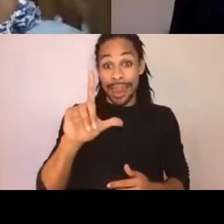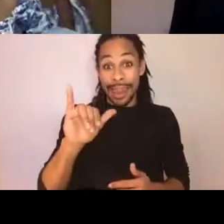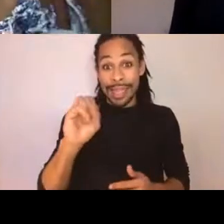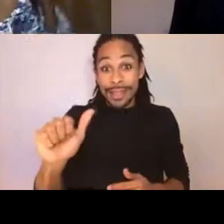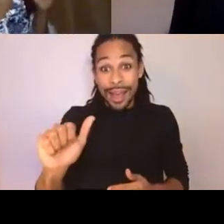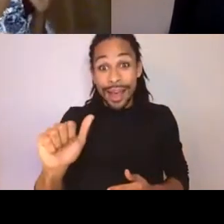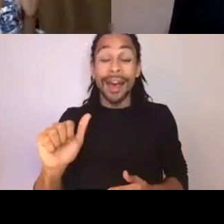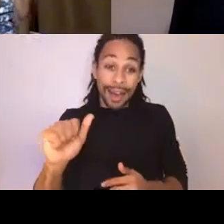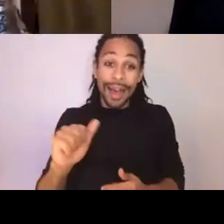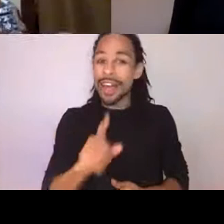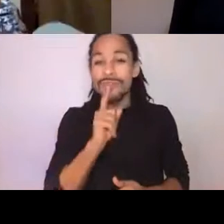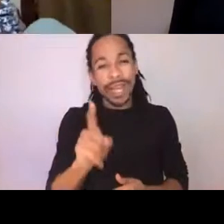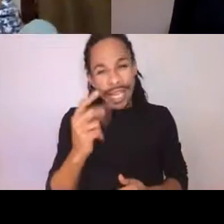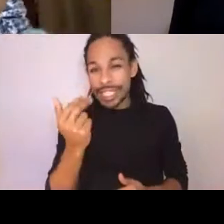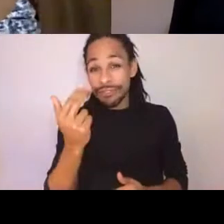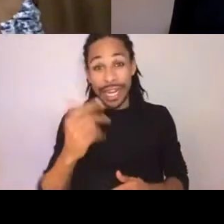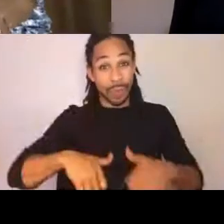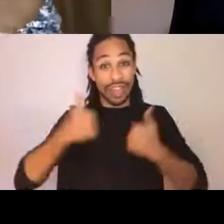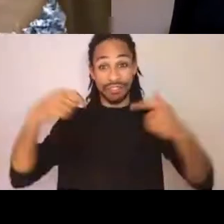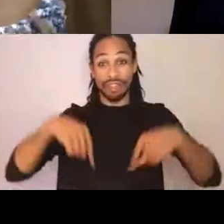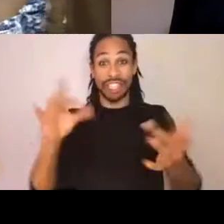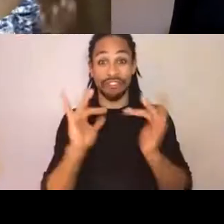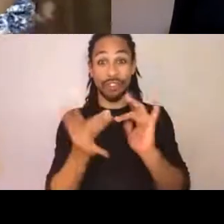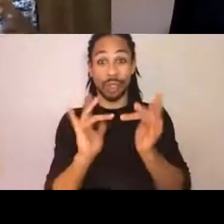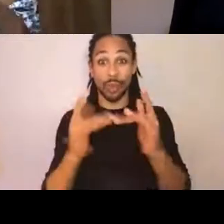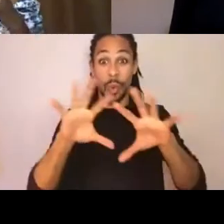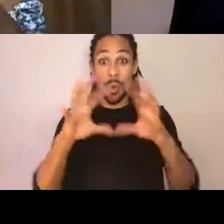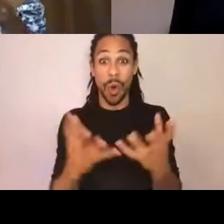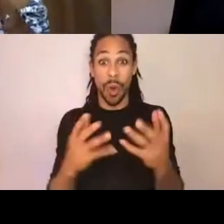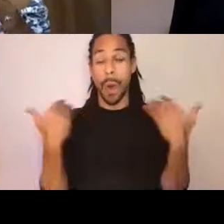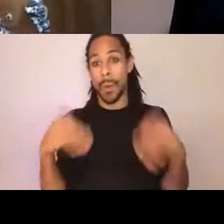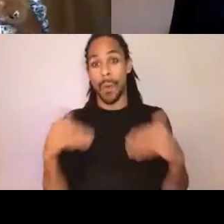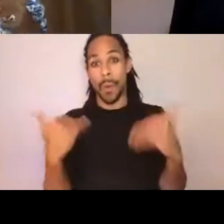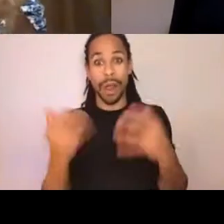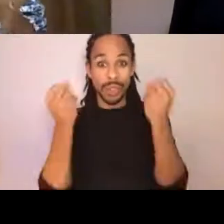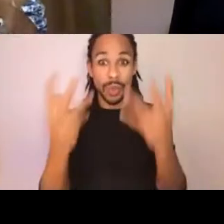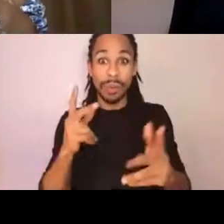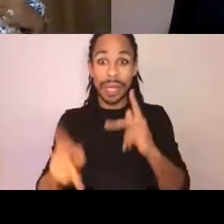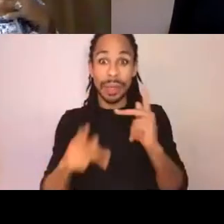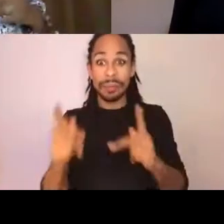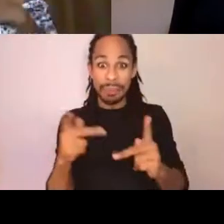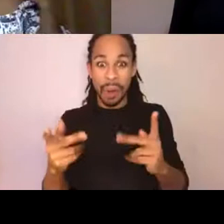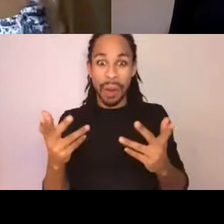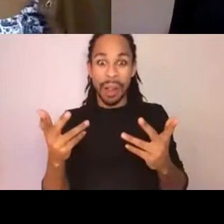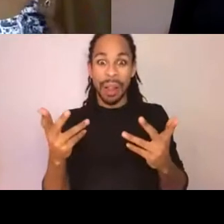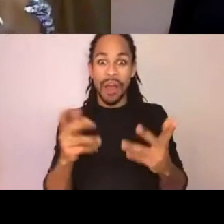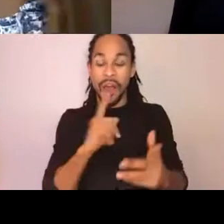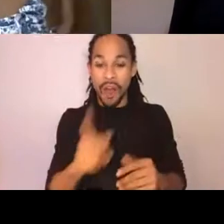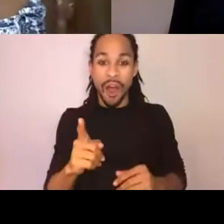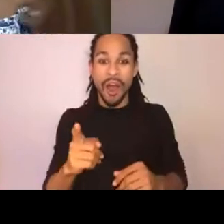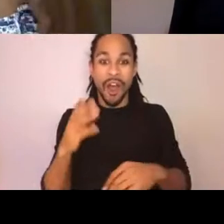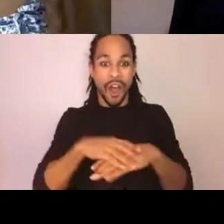it's so funny living in this virtual world. So many people are on Culture at Three. I created talk